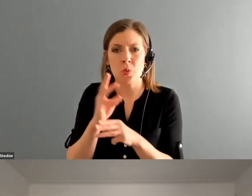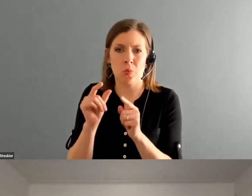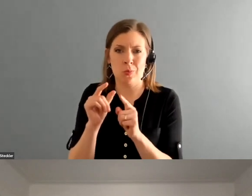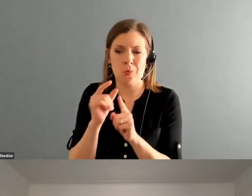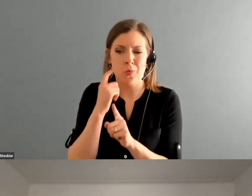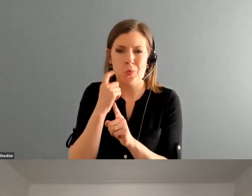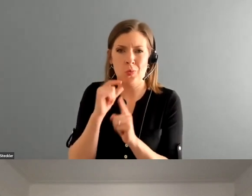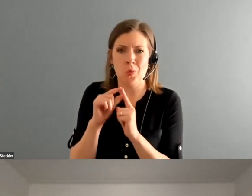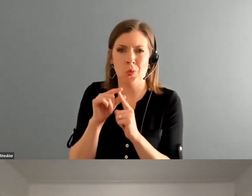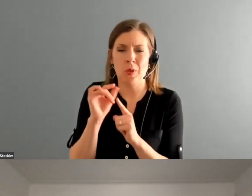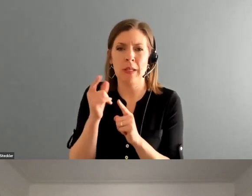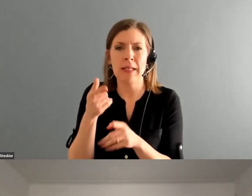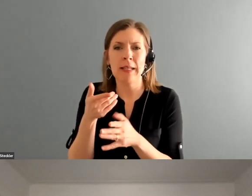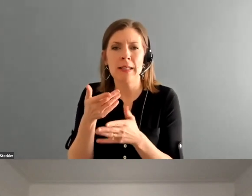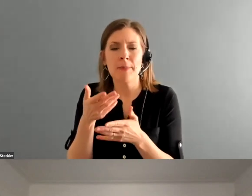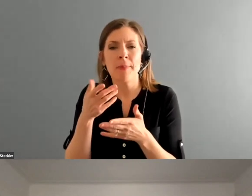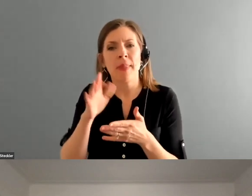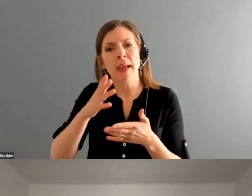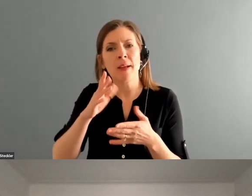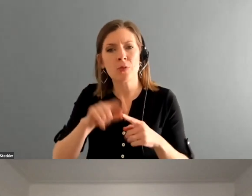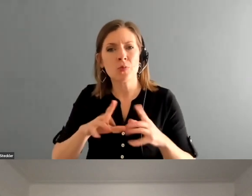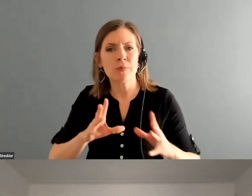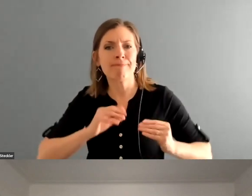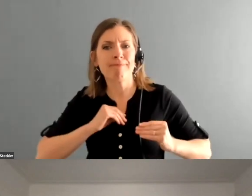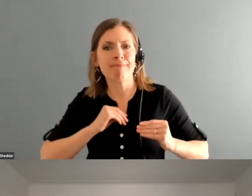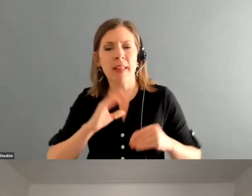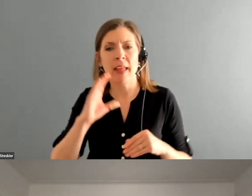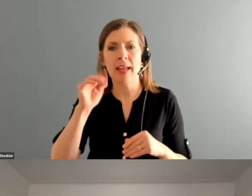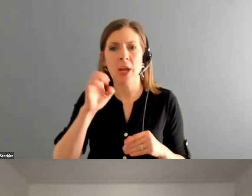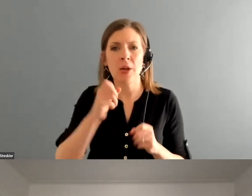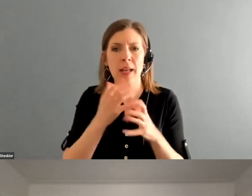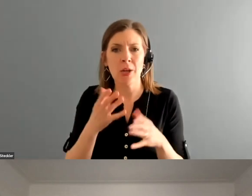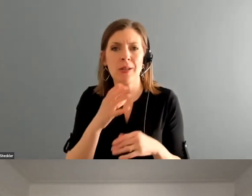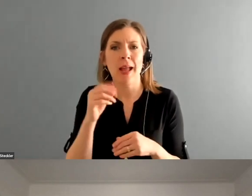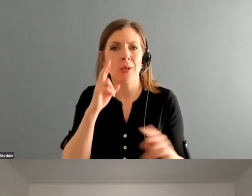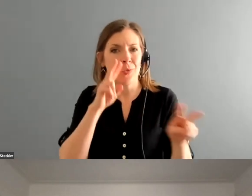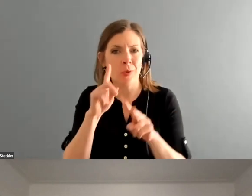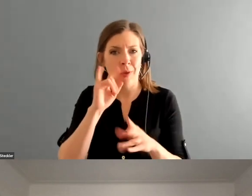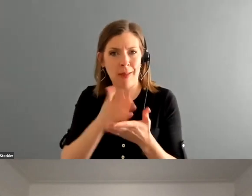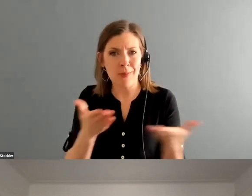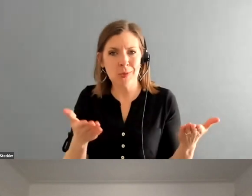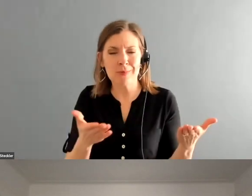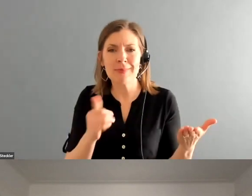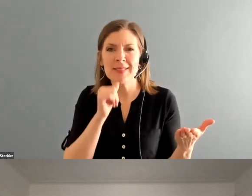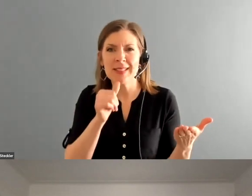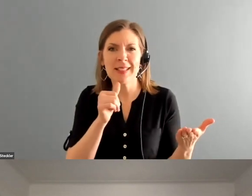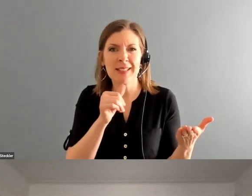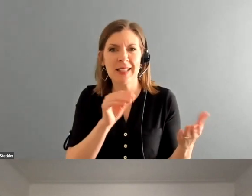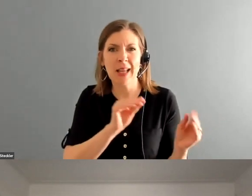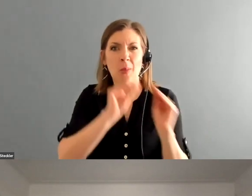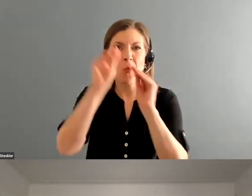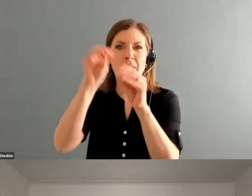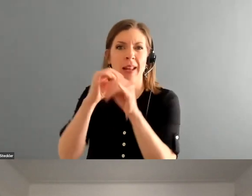earlier today, who kind of undertook to be caretakers and stewards of all that material and made sure that it ended up in an institutional